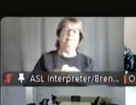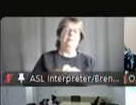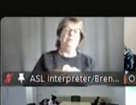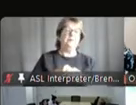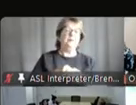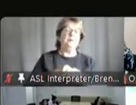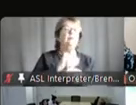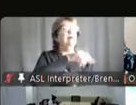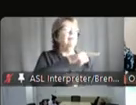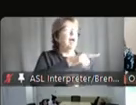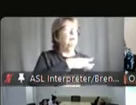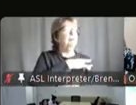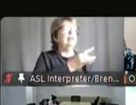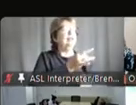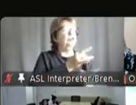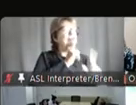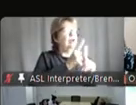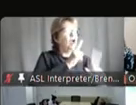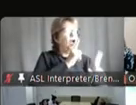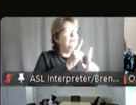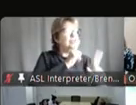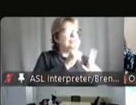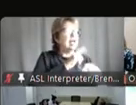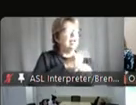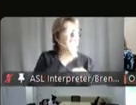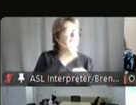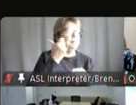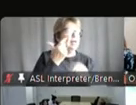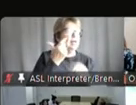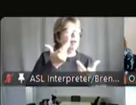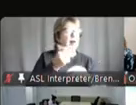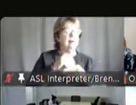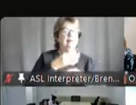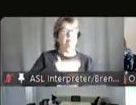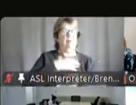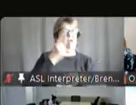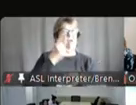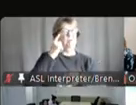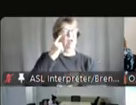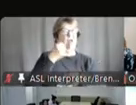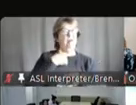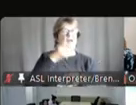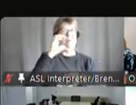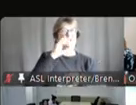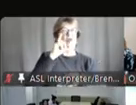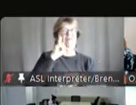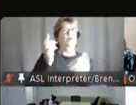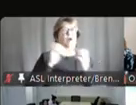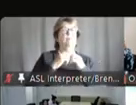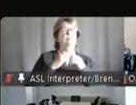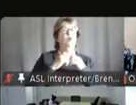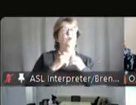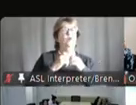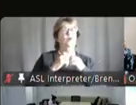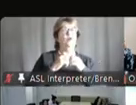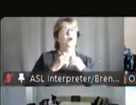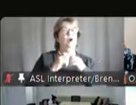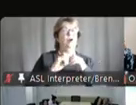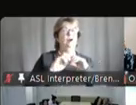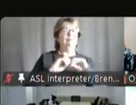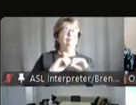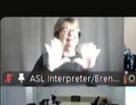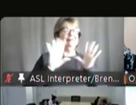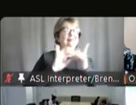be an interesting conversation because, like I say, I in my mind, I'm looking for a more explicit nexus, I guess, and